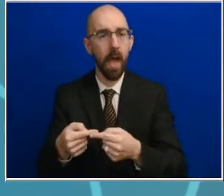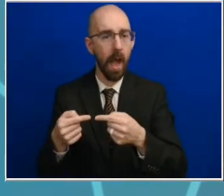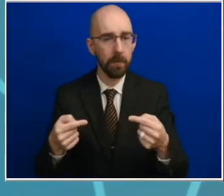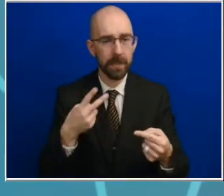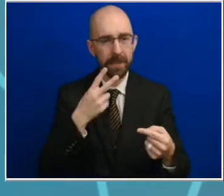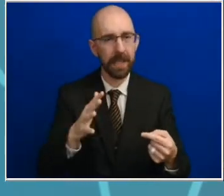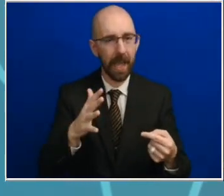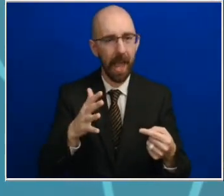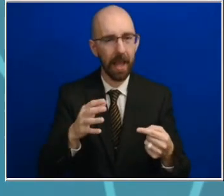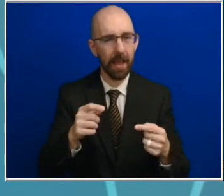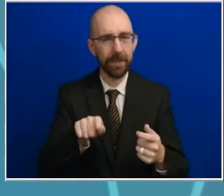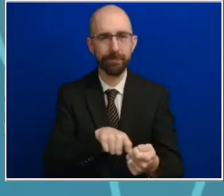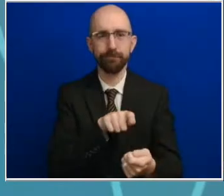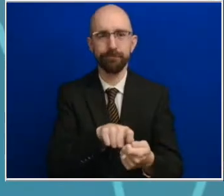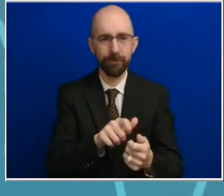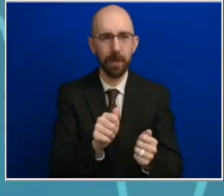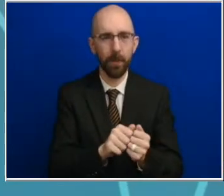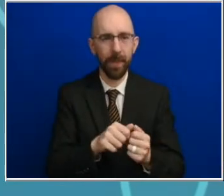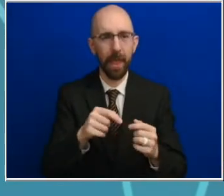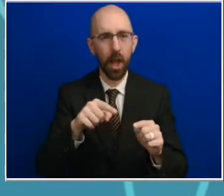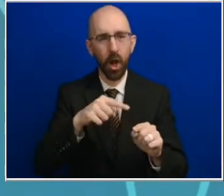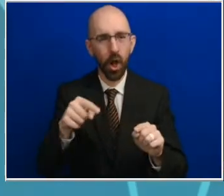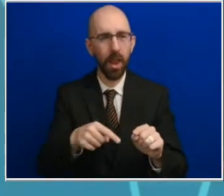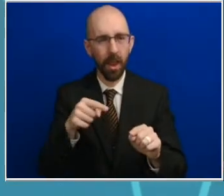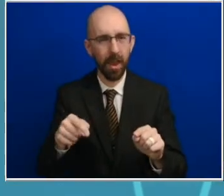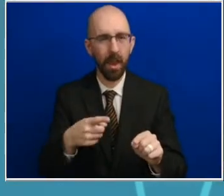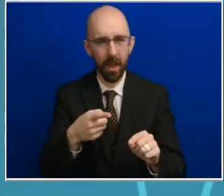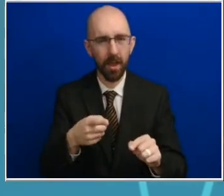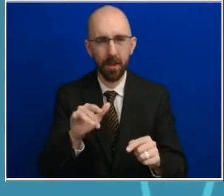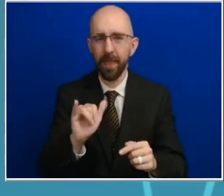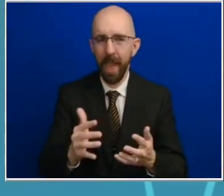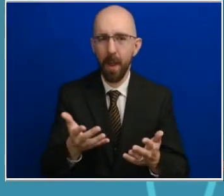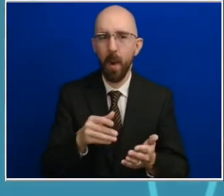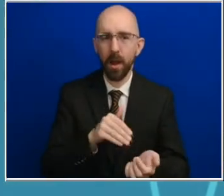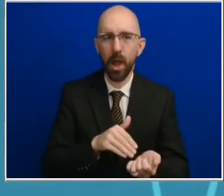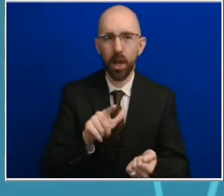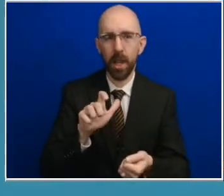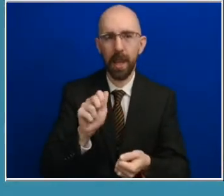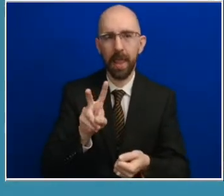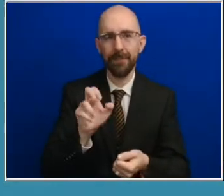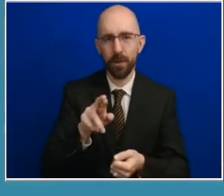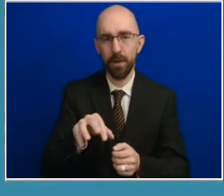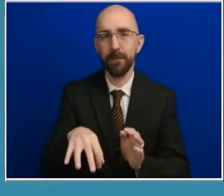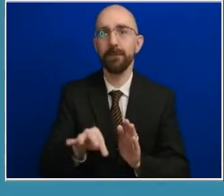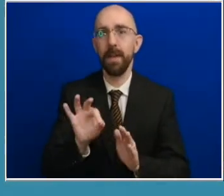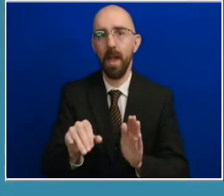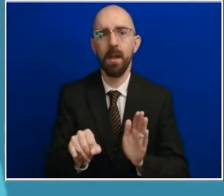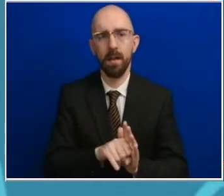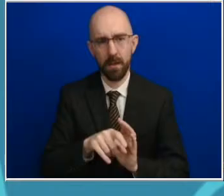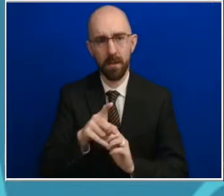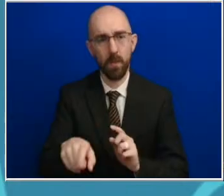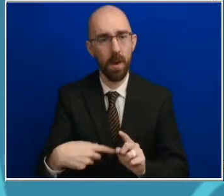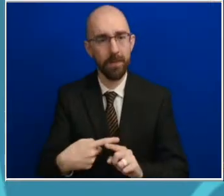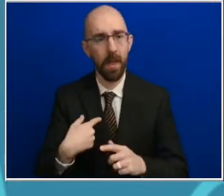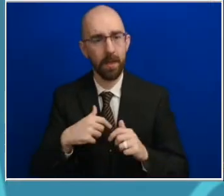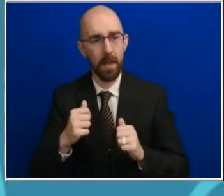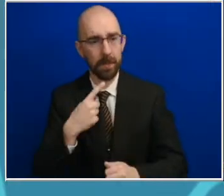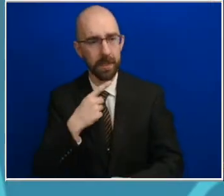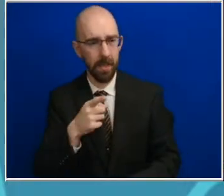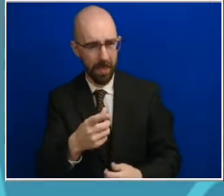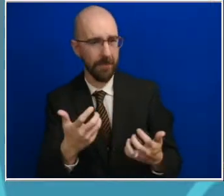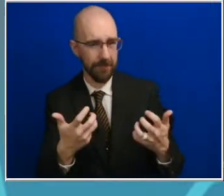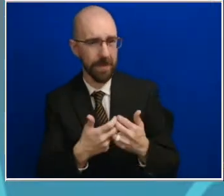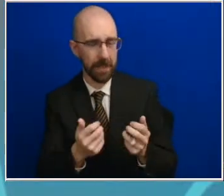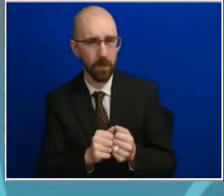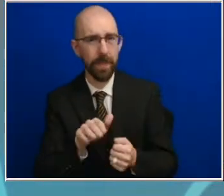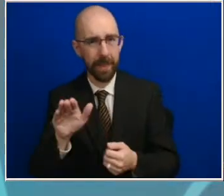distinct with this kind of curls in on it. So that's what Dr. Lever is able to find. And then when I was able to see, I was like, okay, that fits with what Eli is